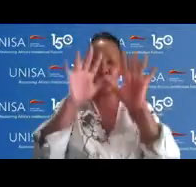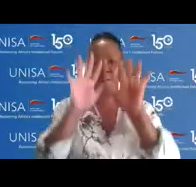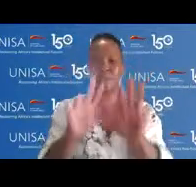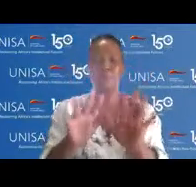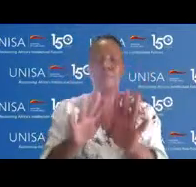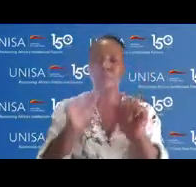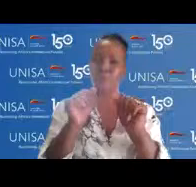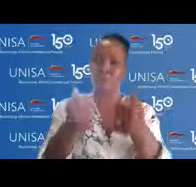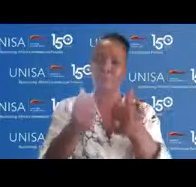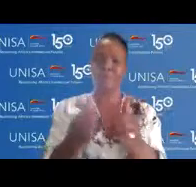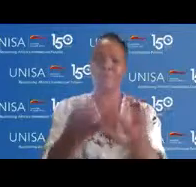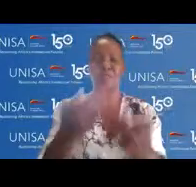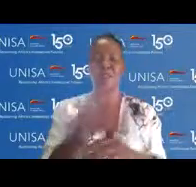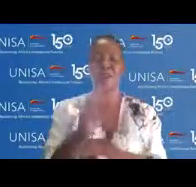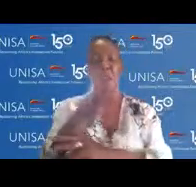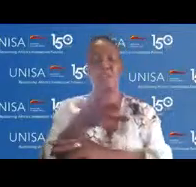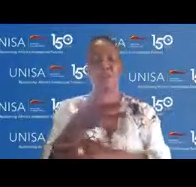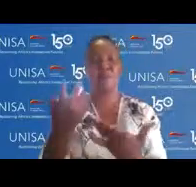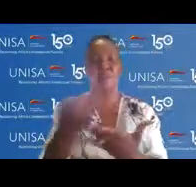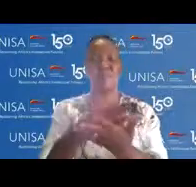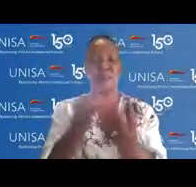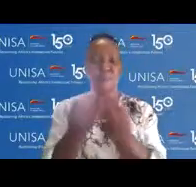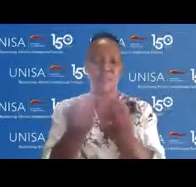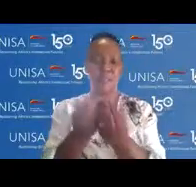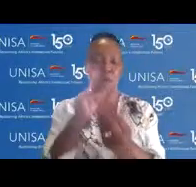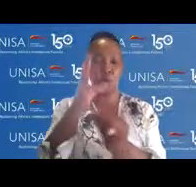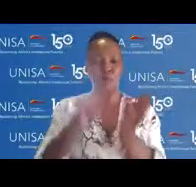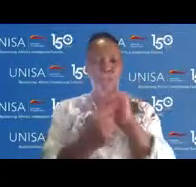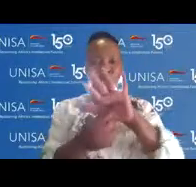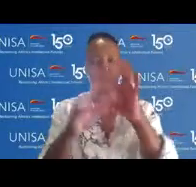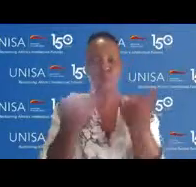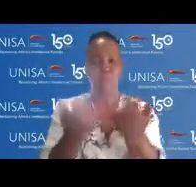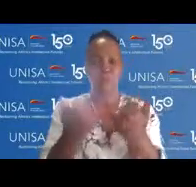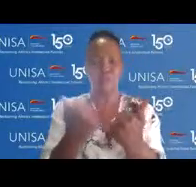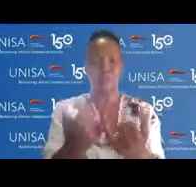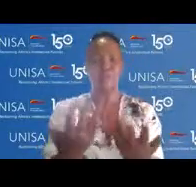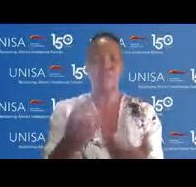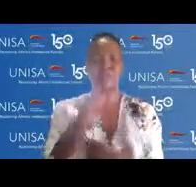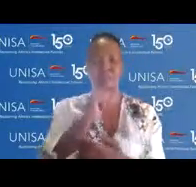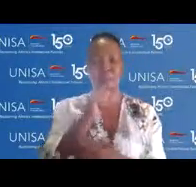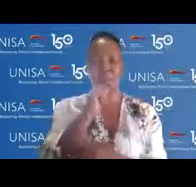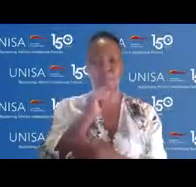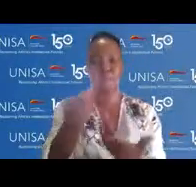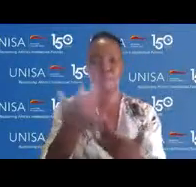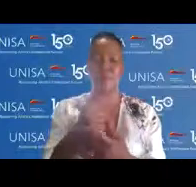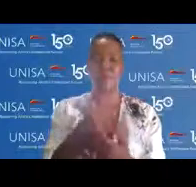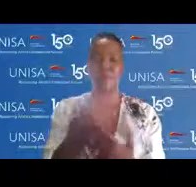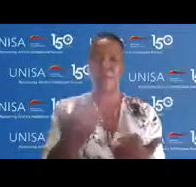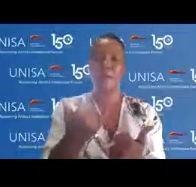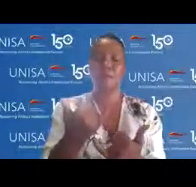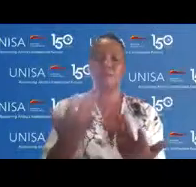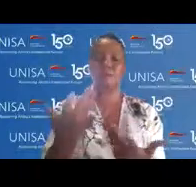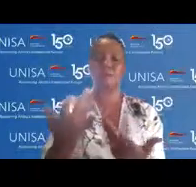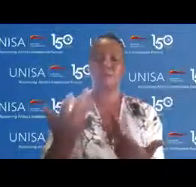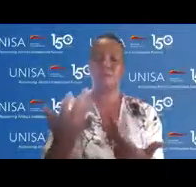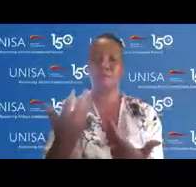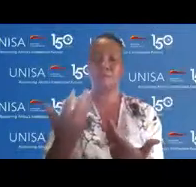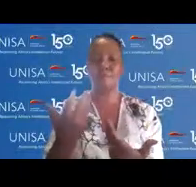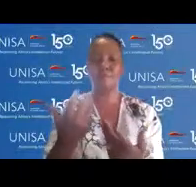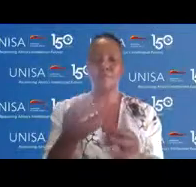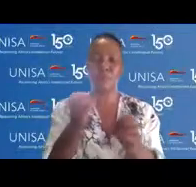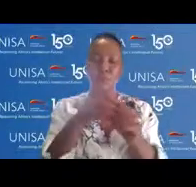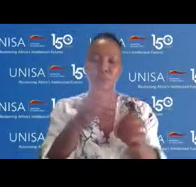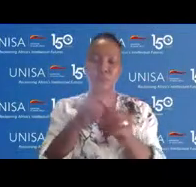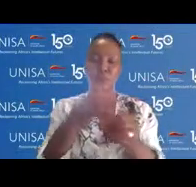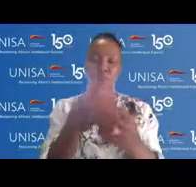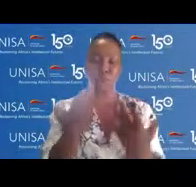to be something I'm going to show you today, this morning. Okay, so let's go and uninstall and install. So there's two different